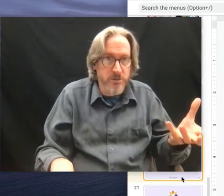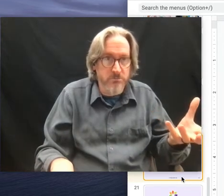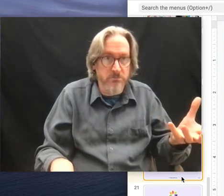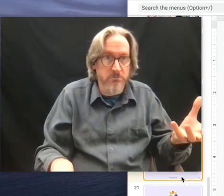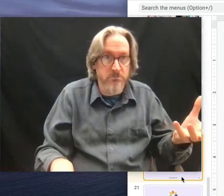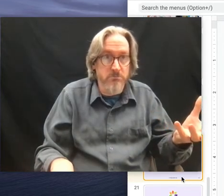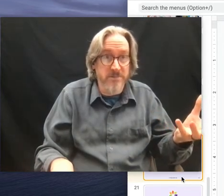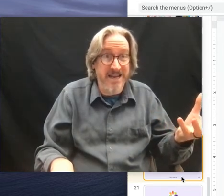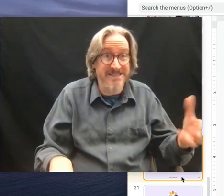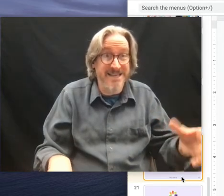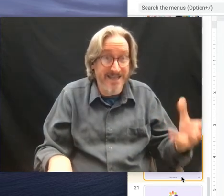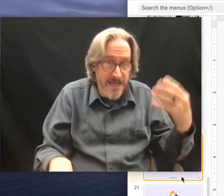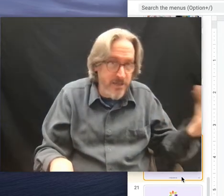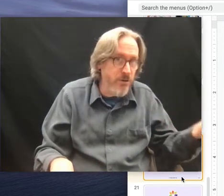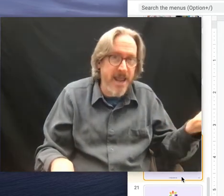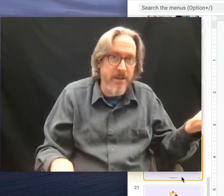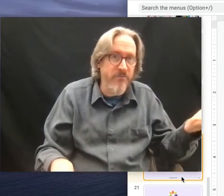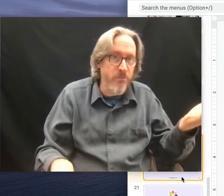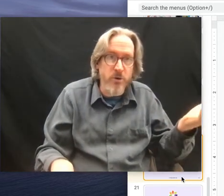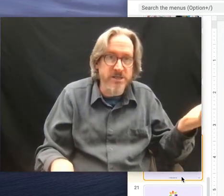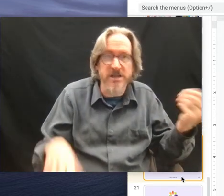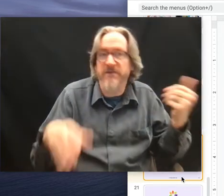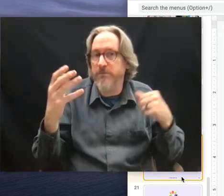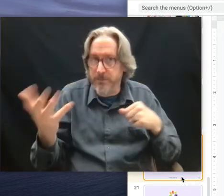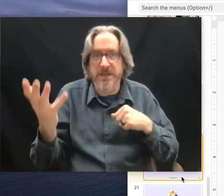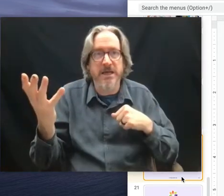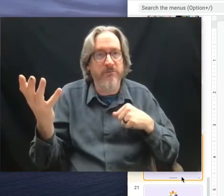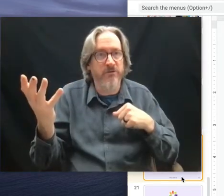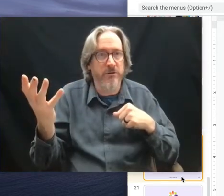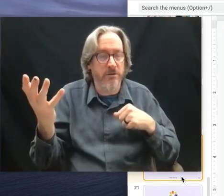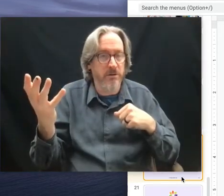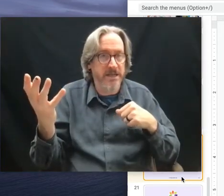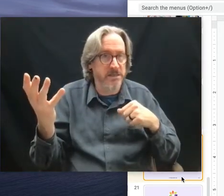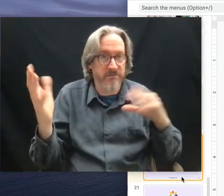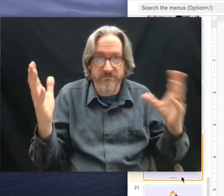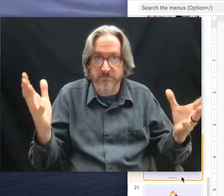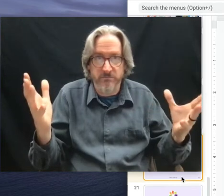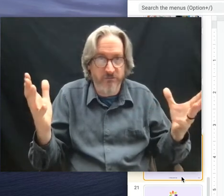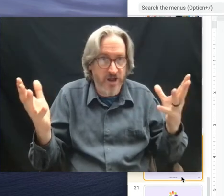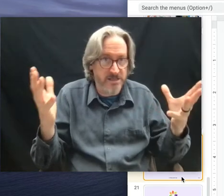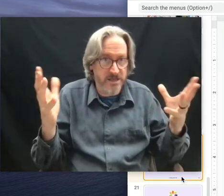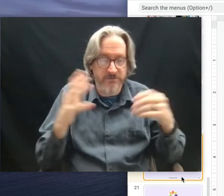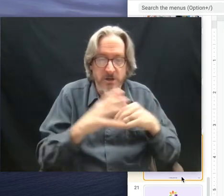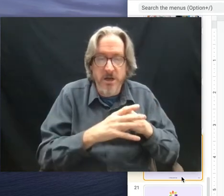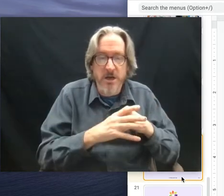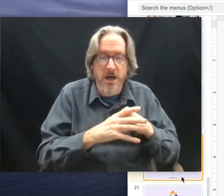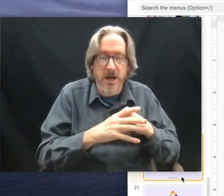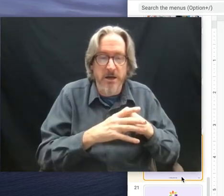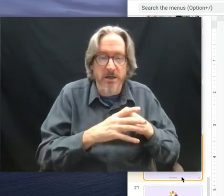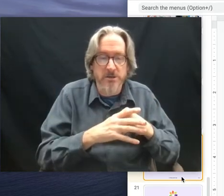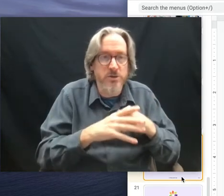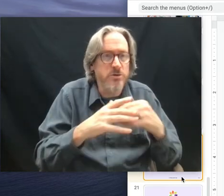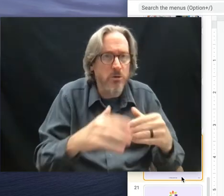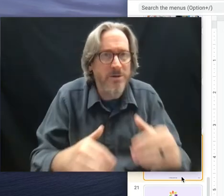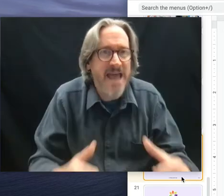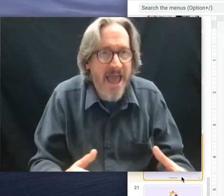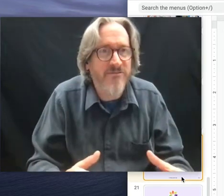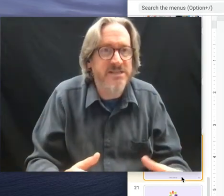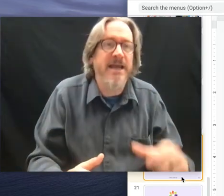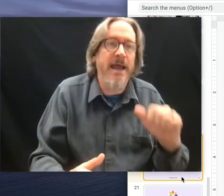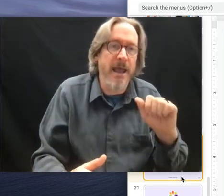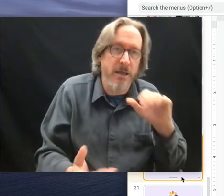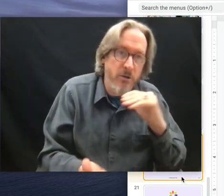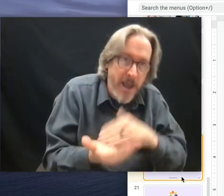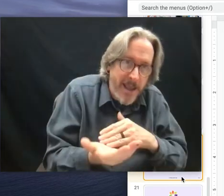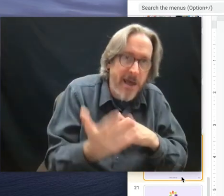assumed, that it's either AM for morning stuff, PM for late stuff. for night stuff. So you don't always have